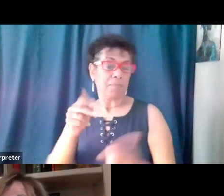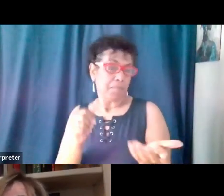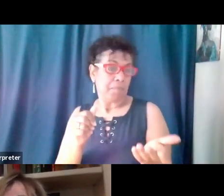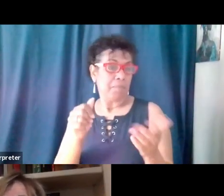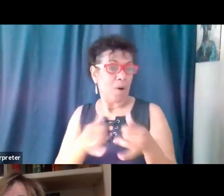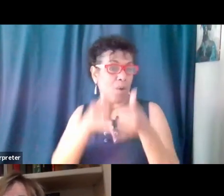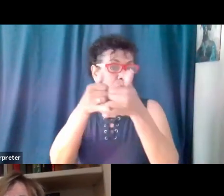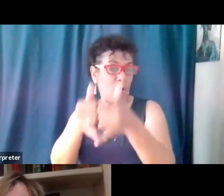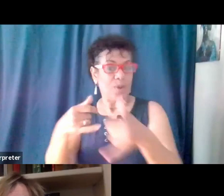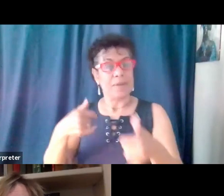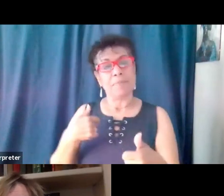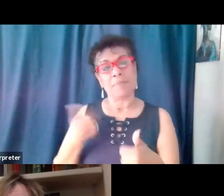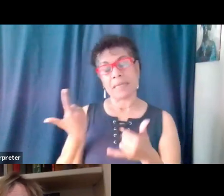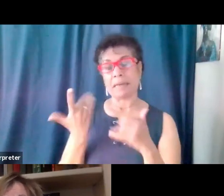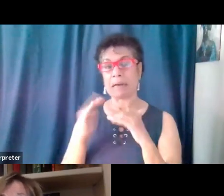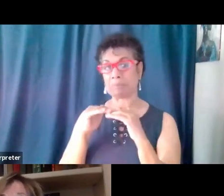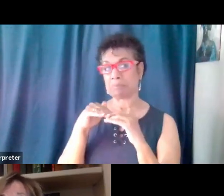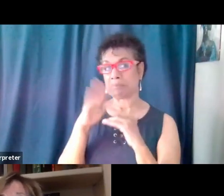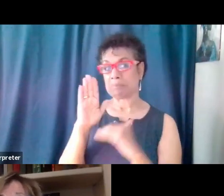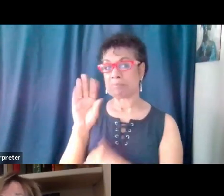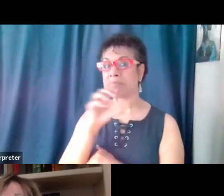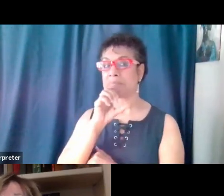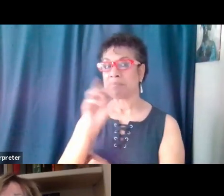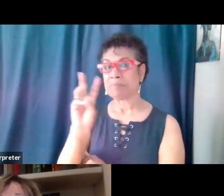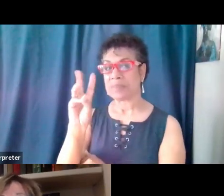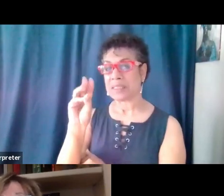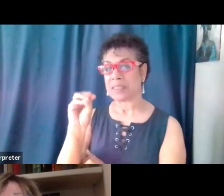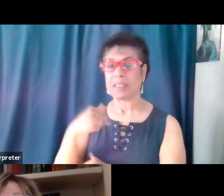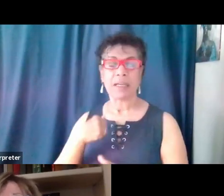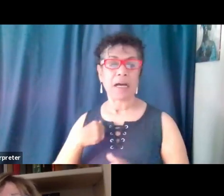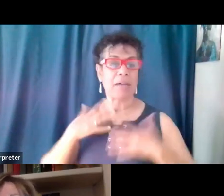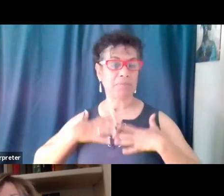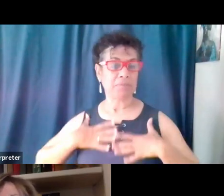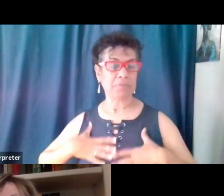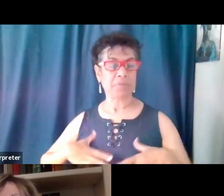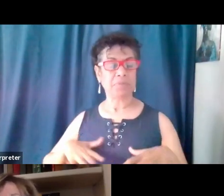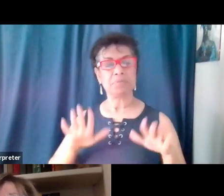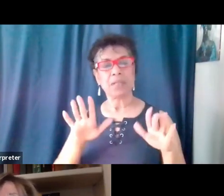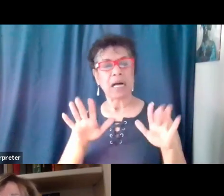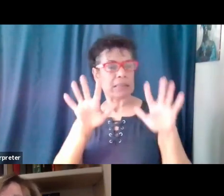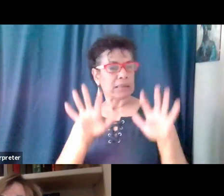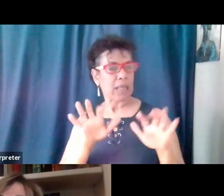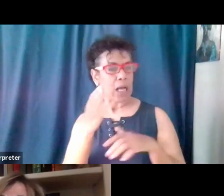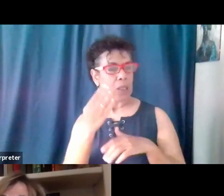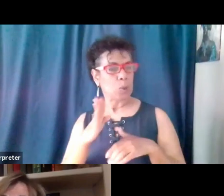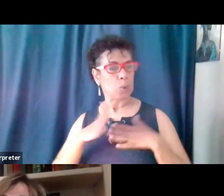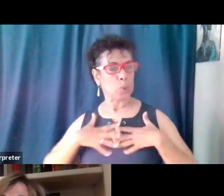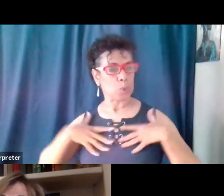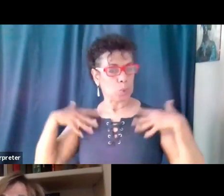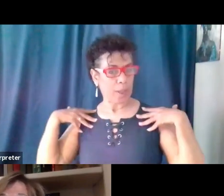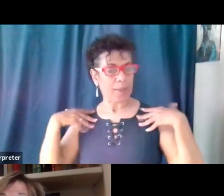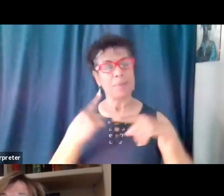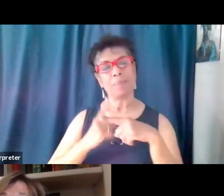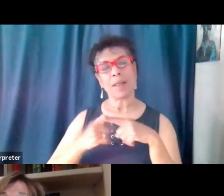side of the 60s with shoulder length hair. I am wearing a navy blue sweater, but I do want to say a little bit about